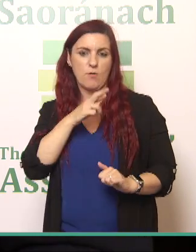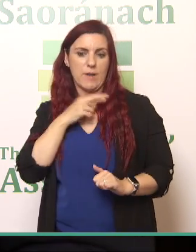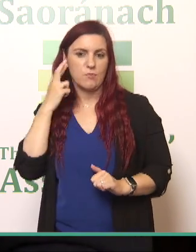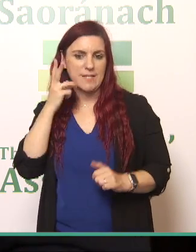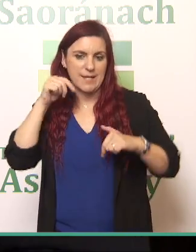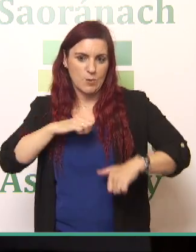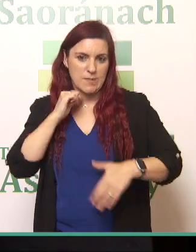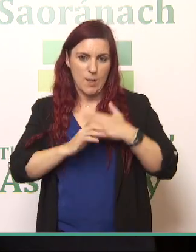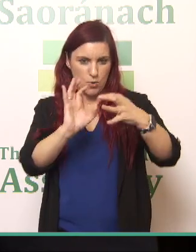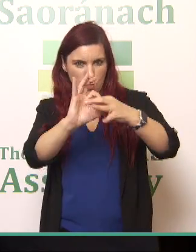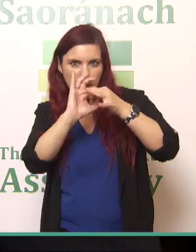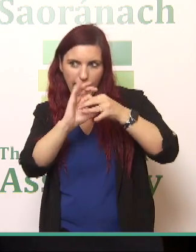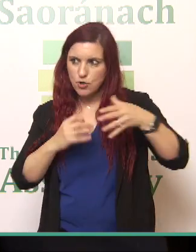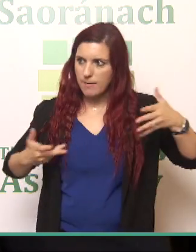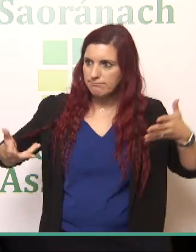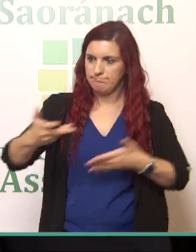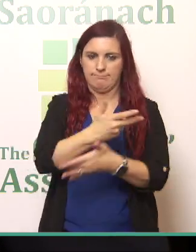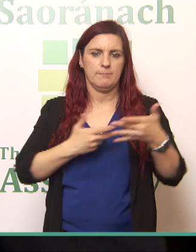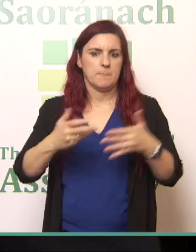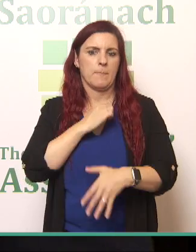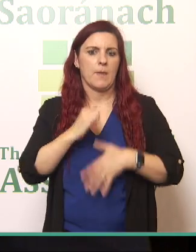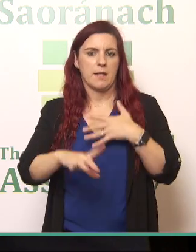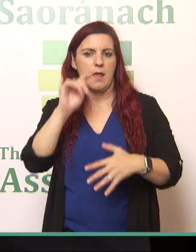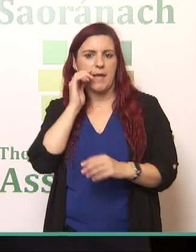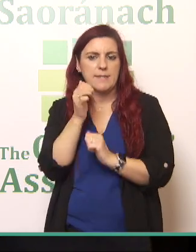was to engage and engage fully. And I think as an